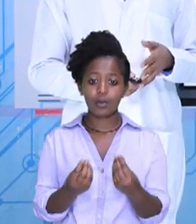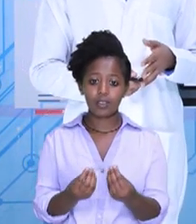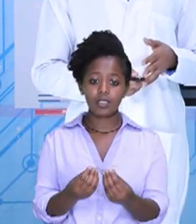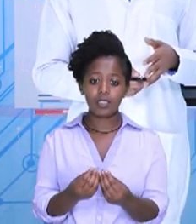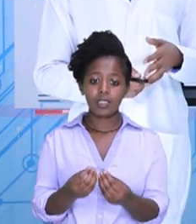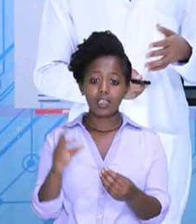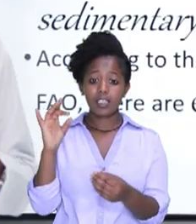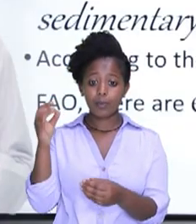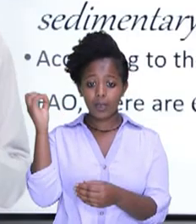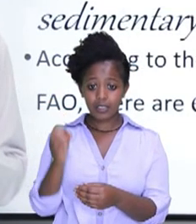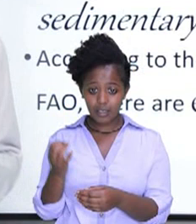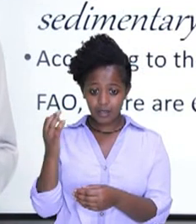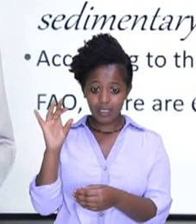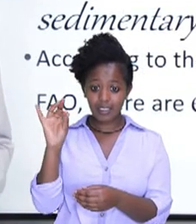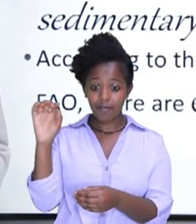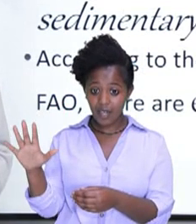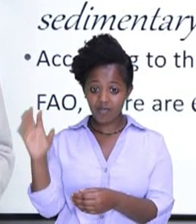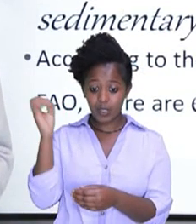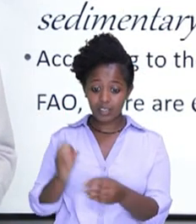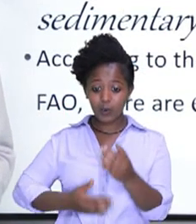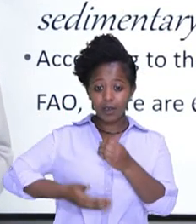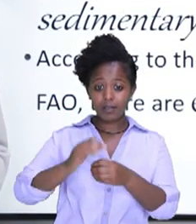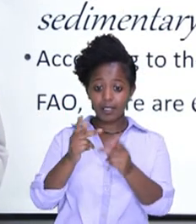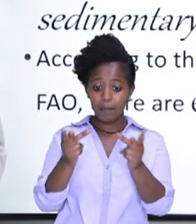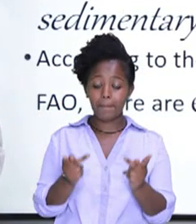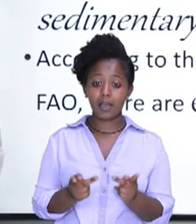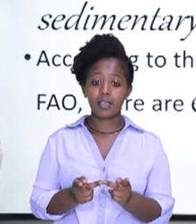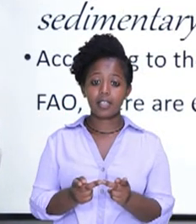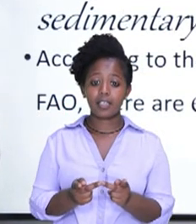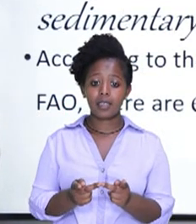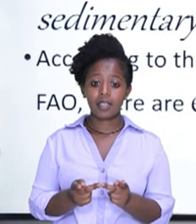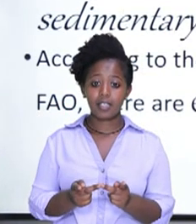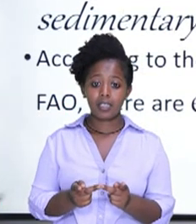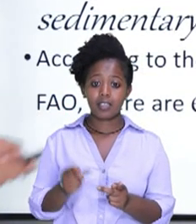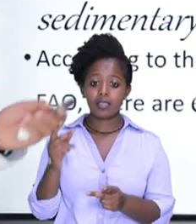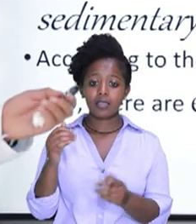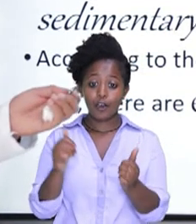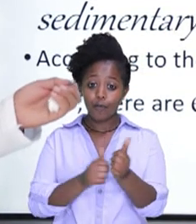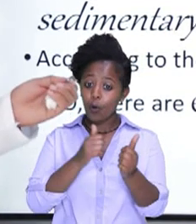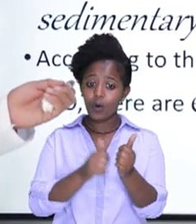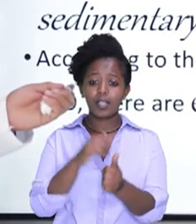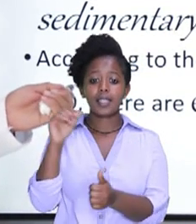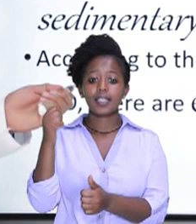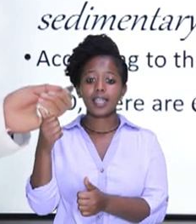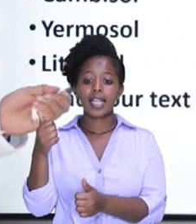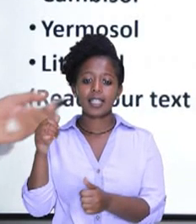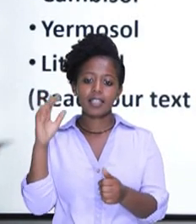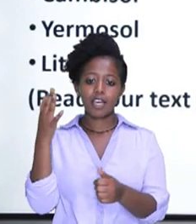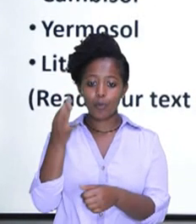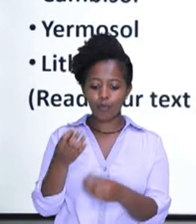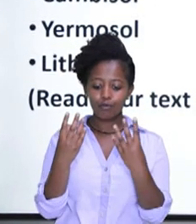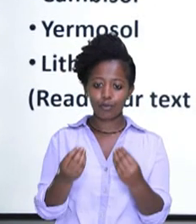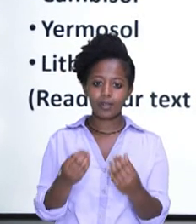85% of the country's land area is covered by the following 10 types of